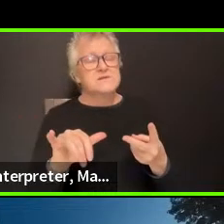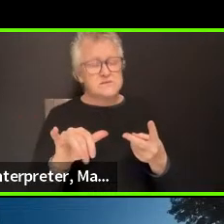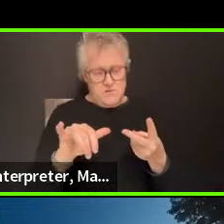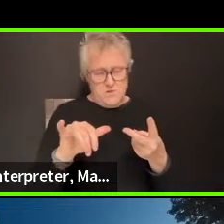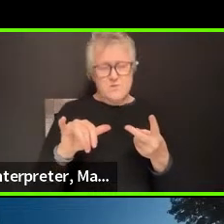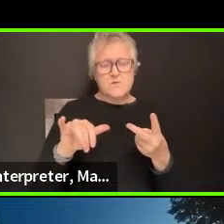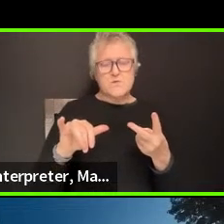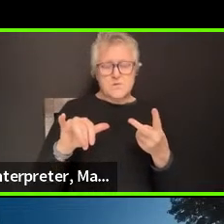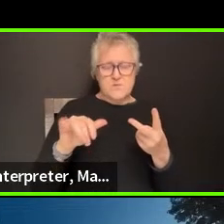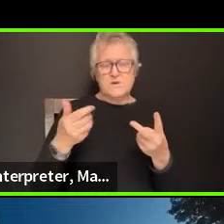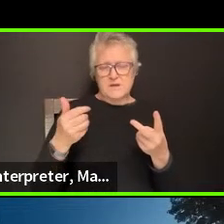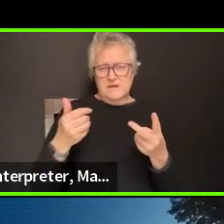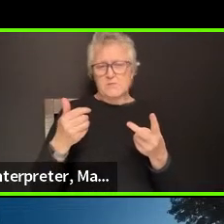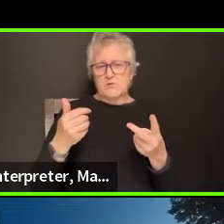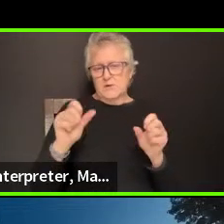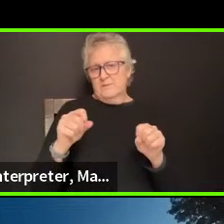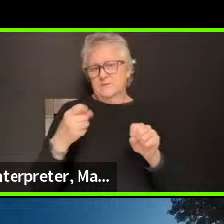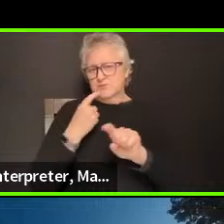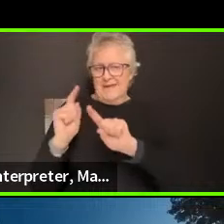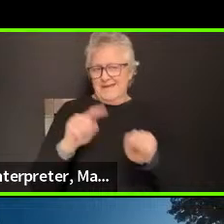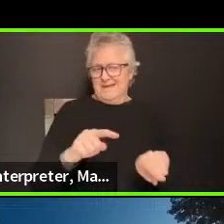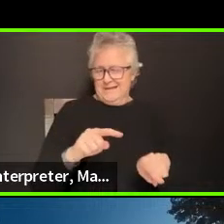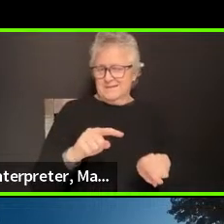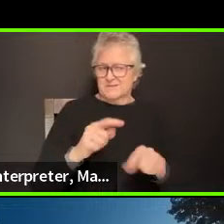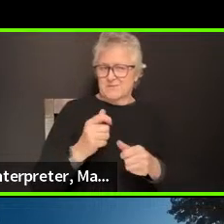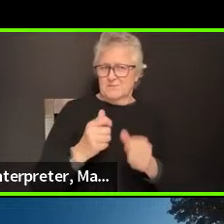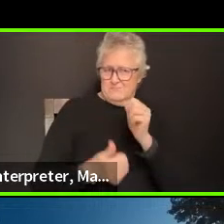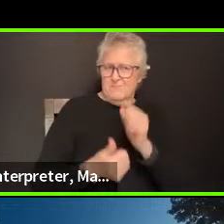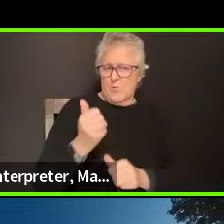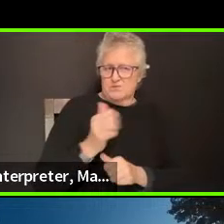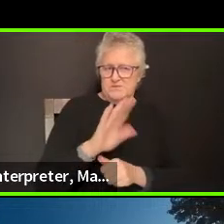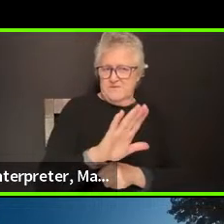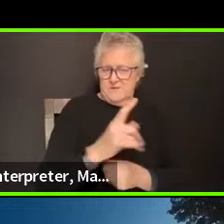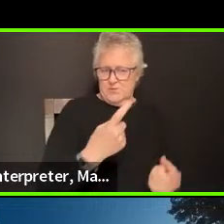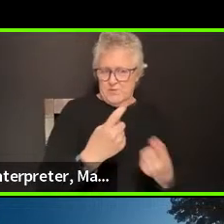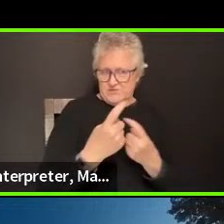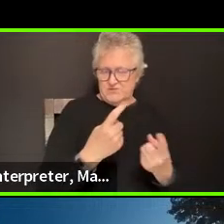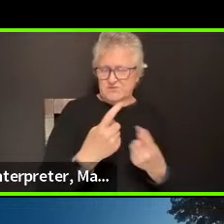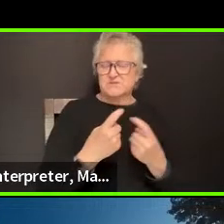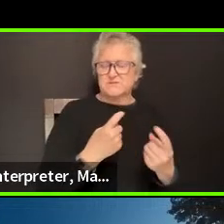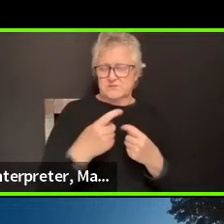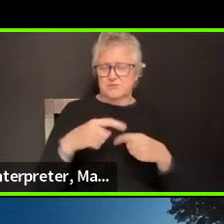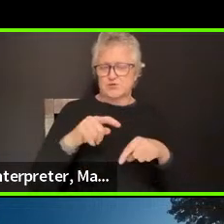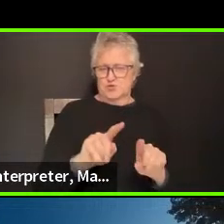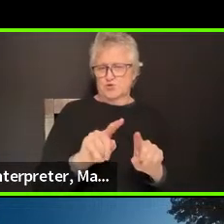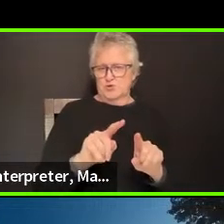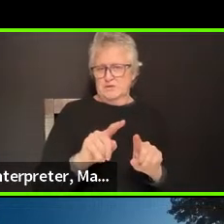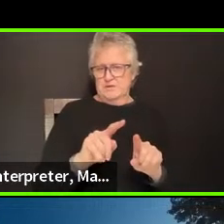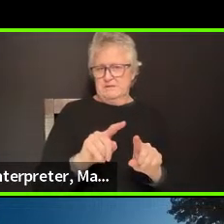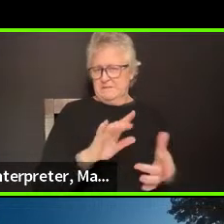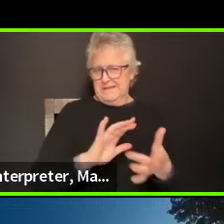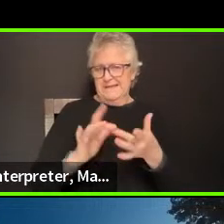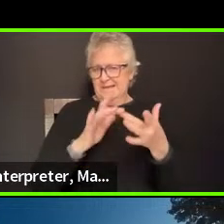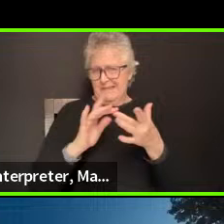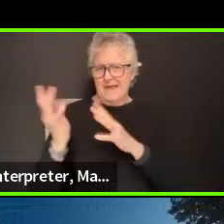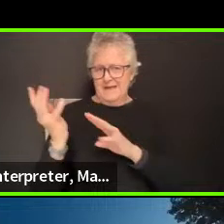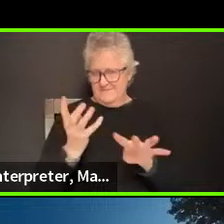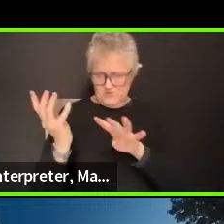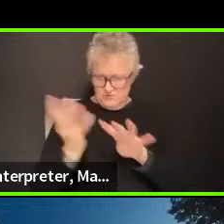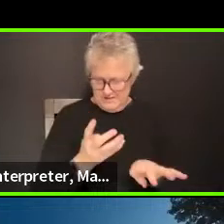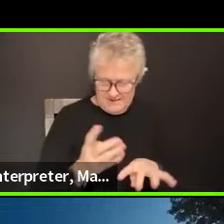And, you know, when it came to how this was put together, our media team and our CE